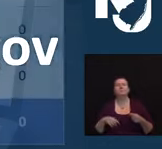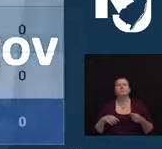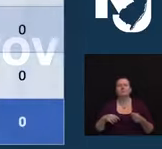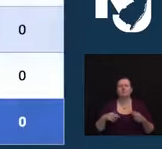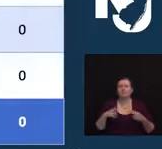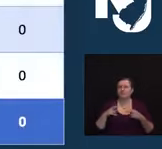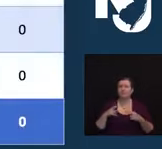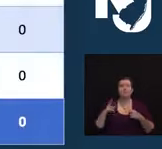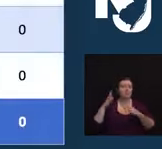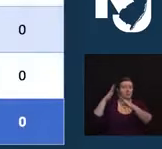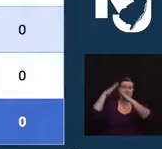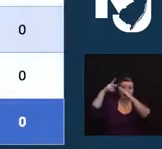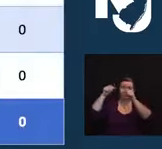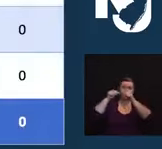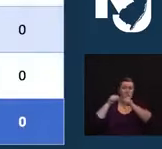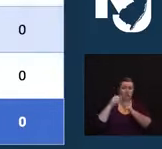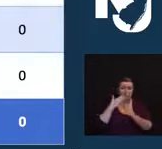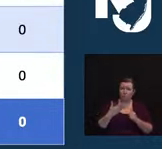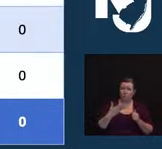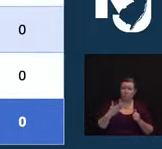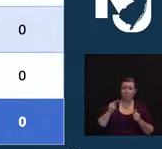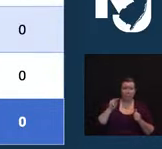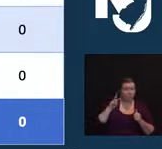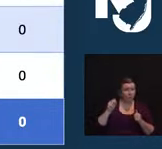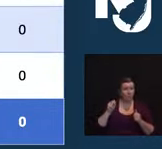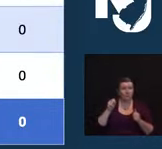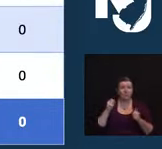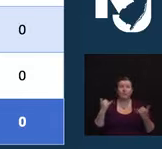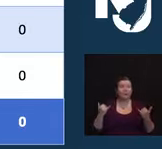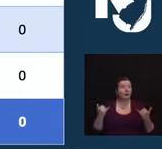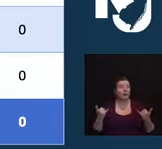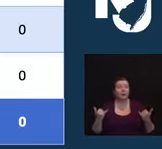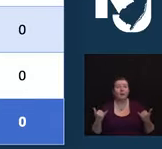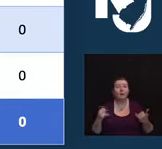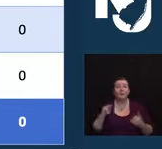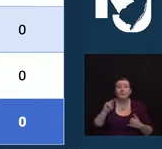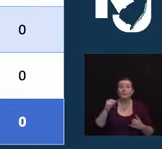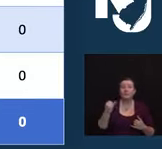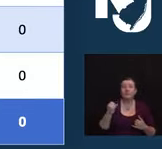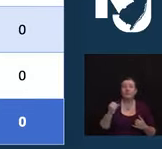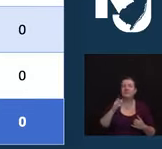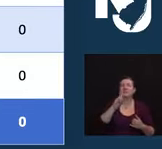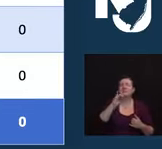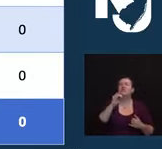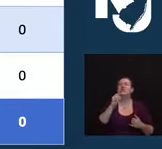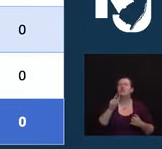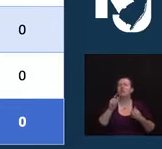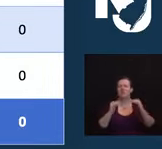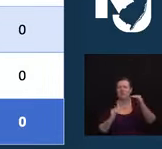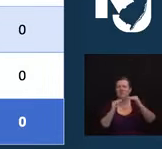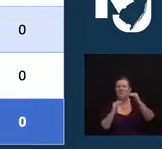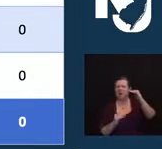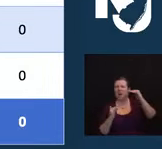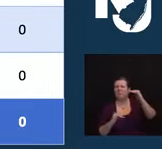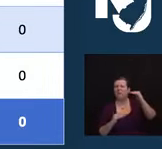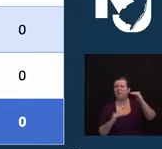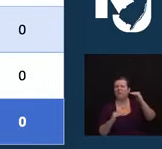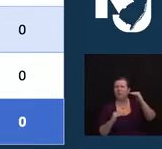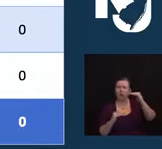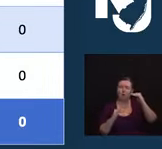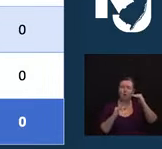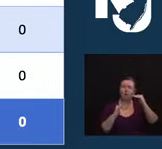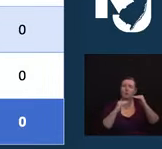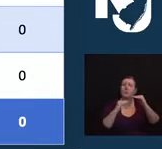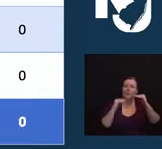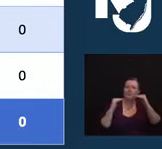of today, New Jersey's digital divide is now no more. It has been closed. Based on the latest input